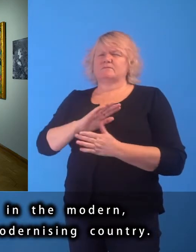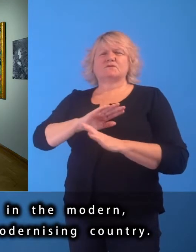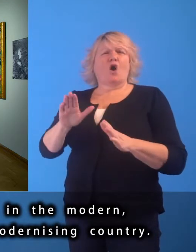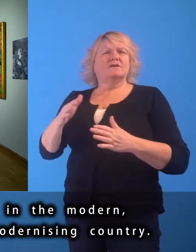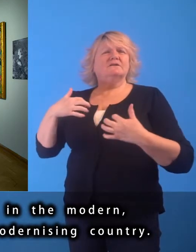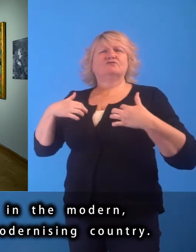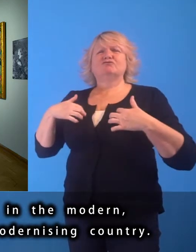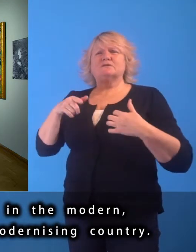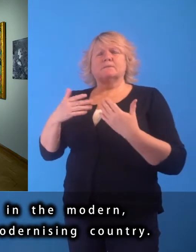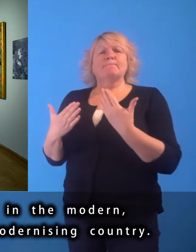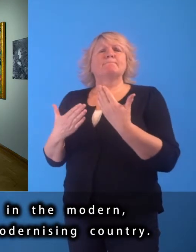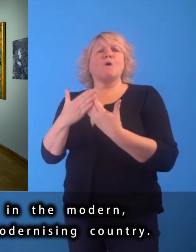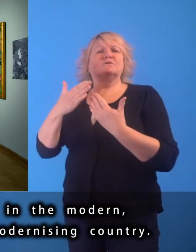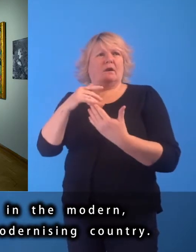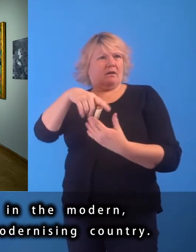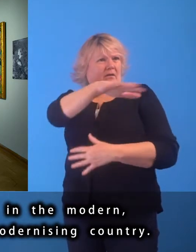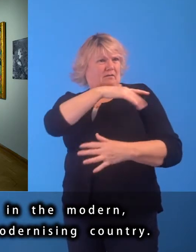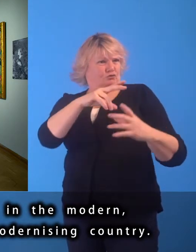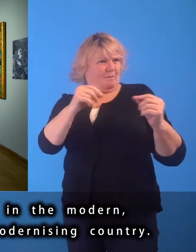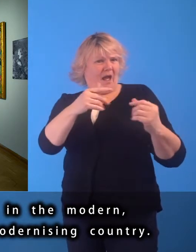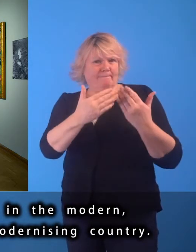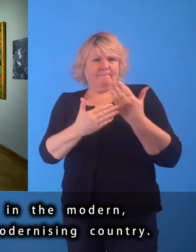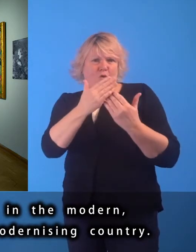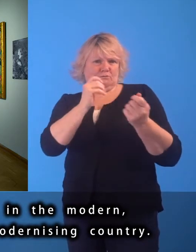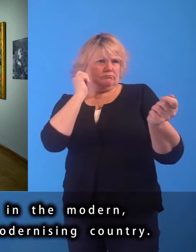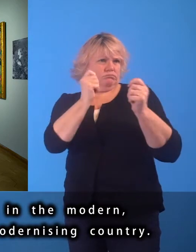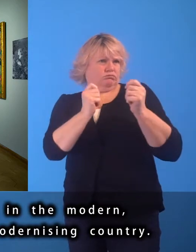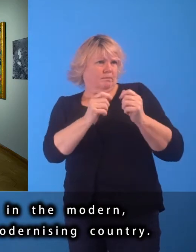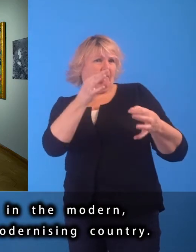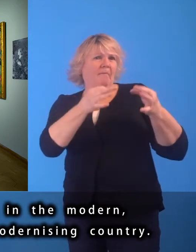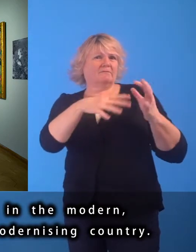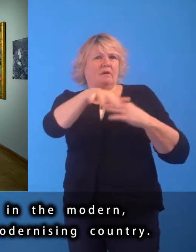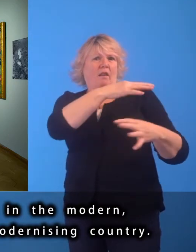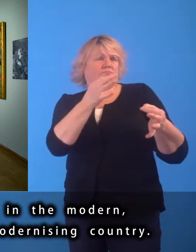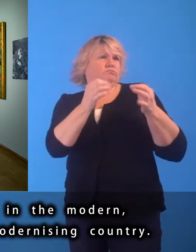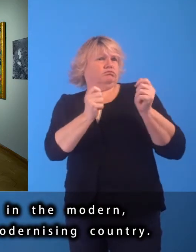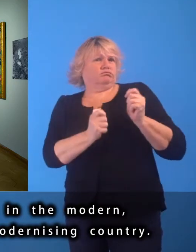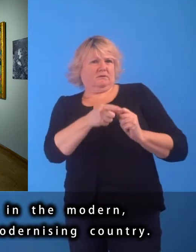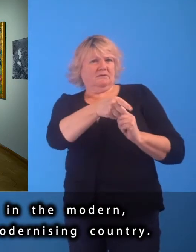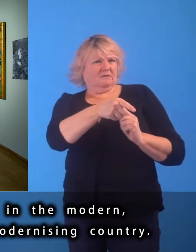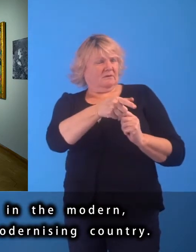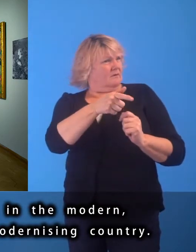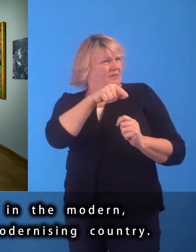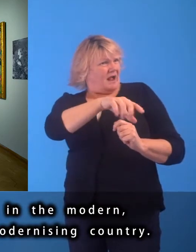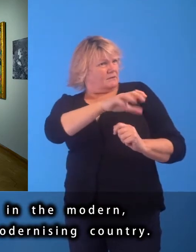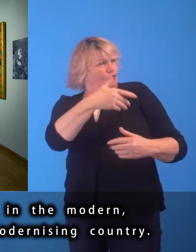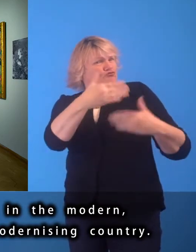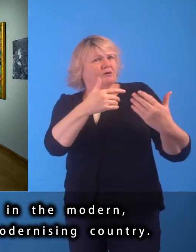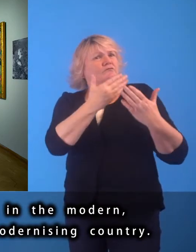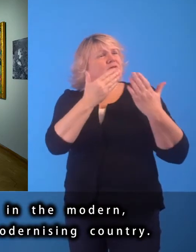He was explicitly disinterested in the modern political reality of the rapidly modernising country.